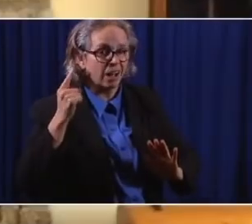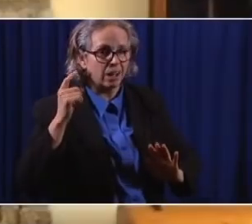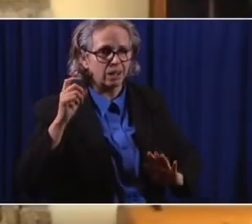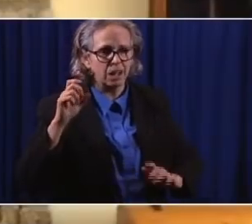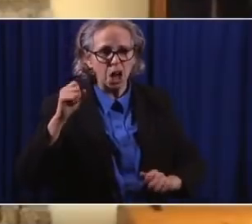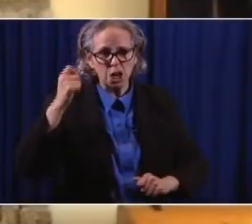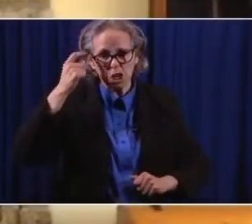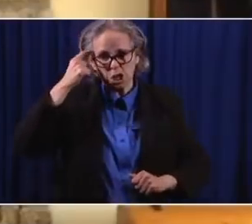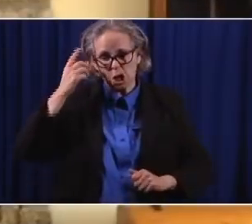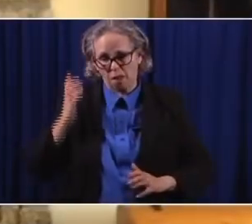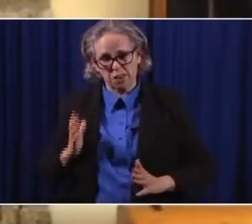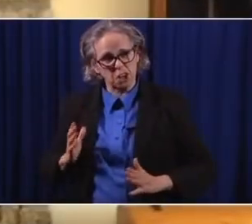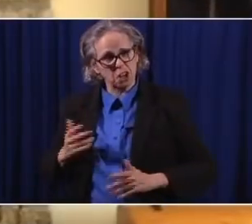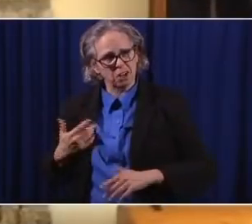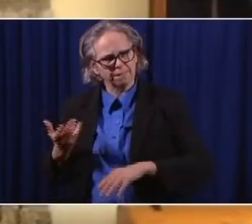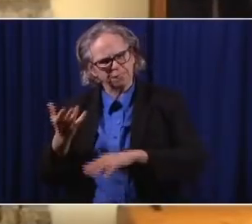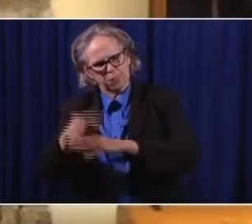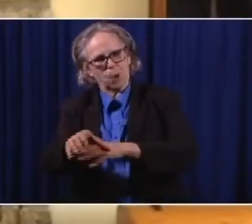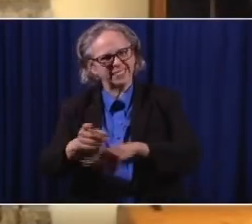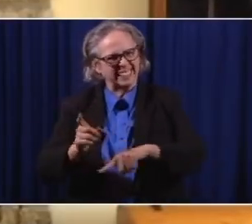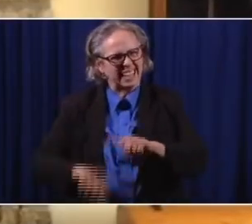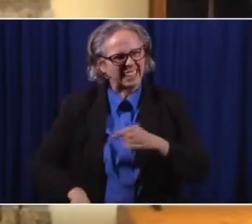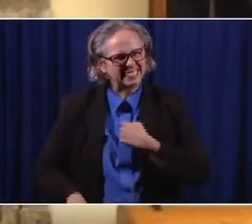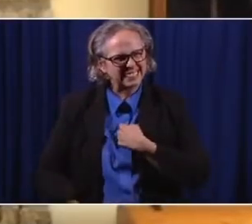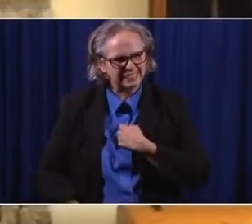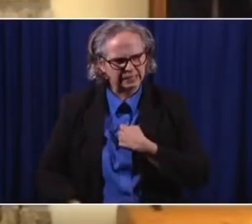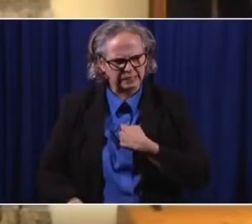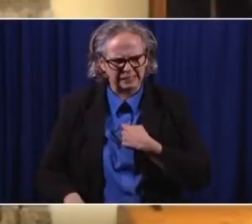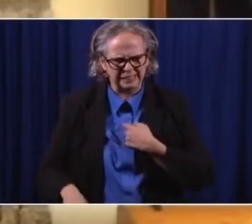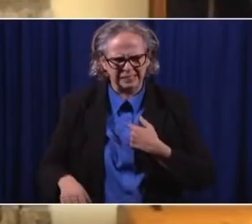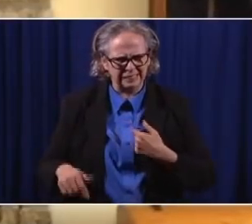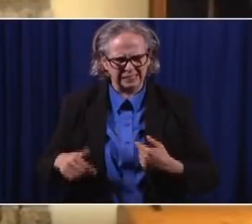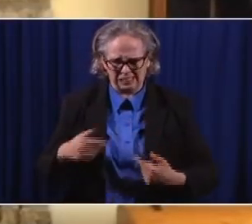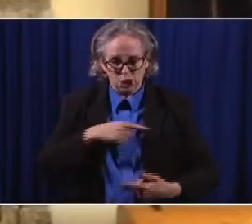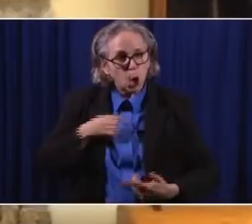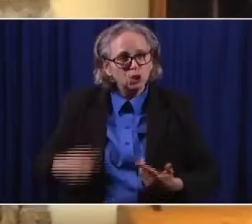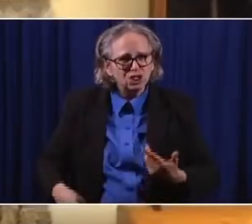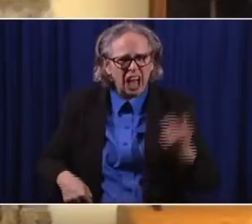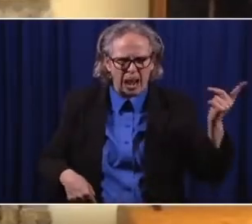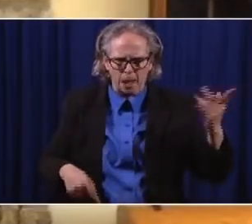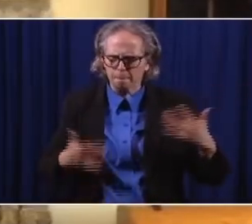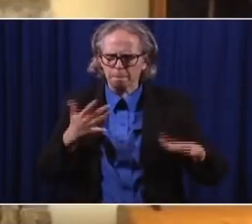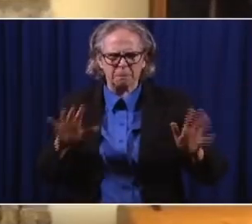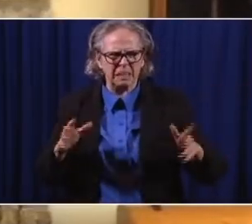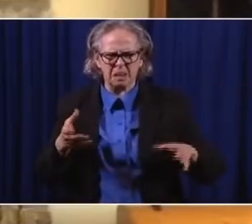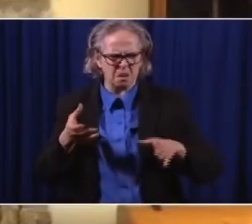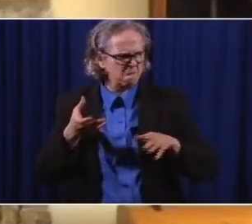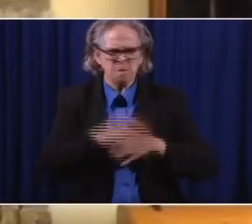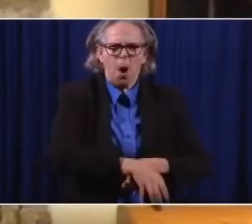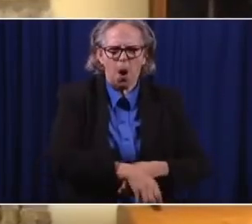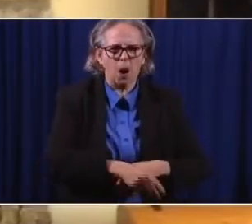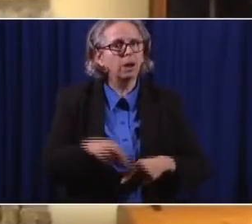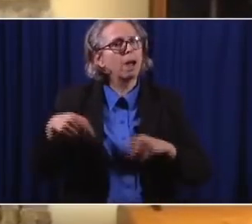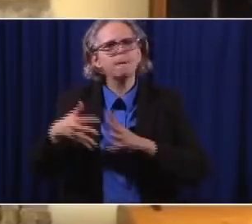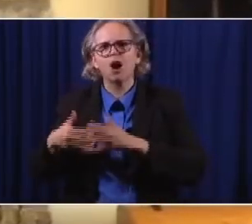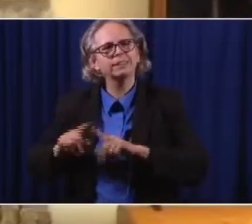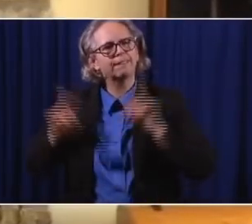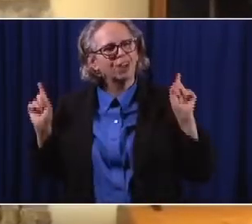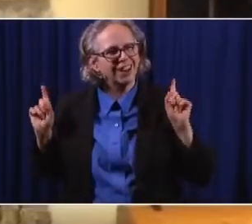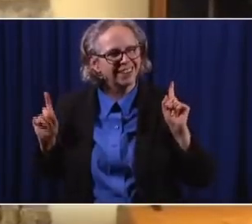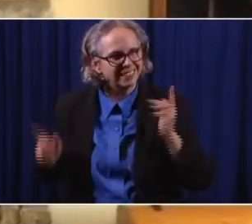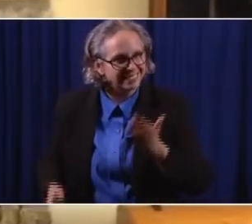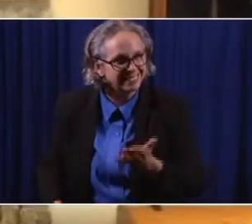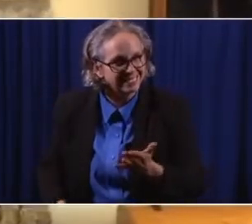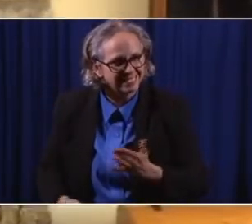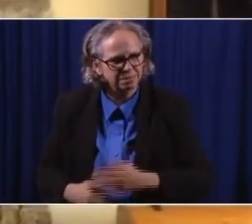totalitarian state, and we don't want to live there and we don't want to do that. Government is not going to come knocking on your door and making